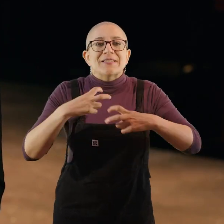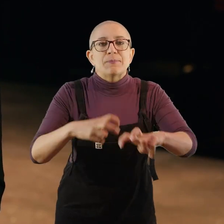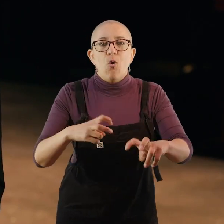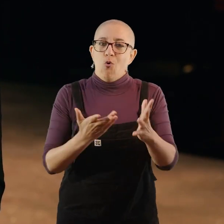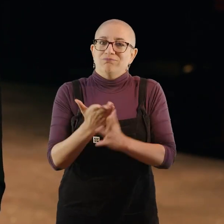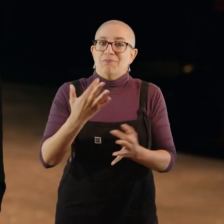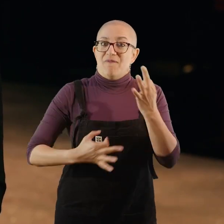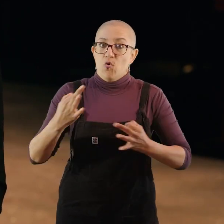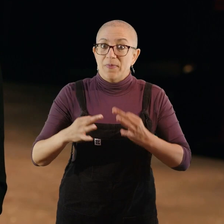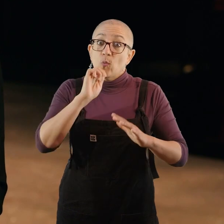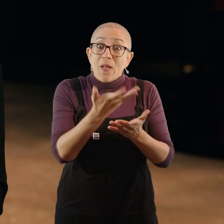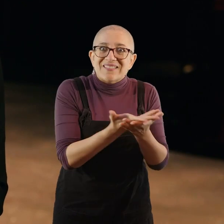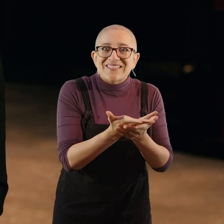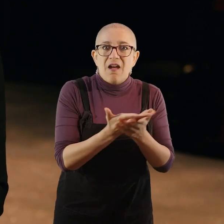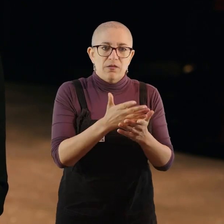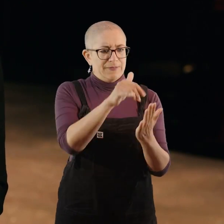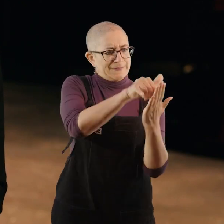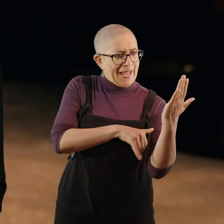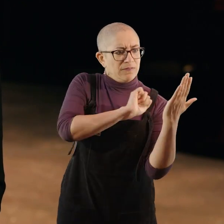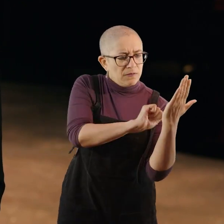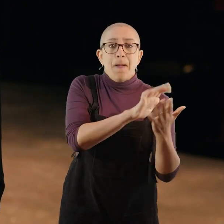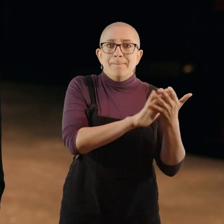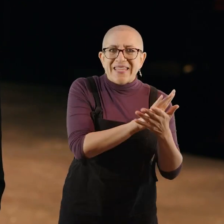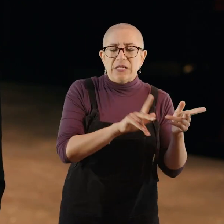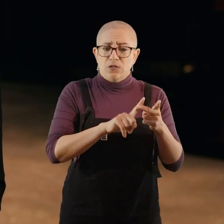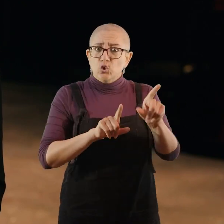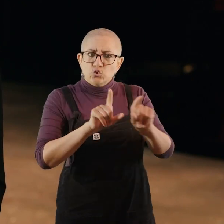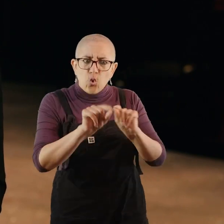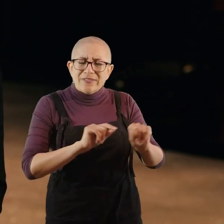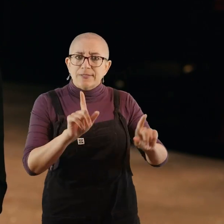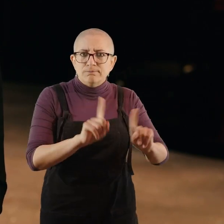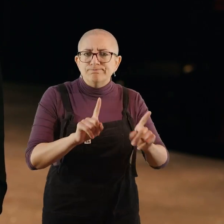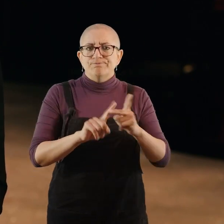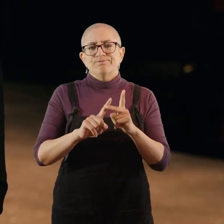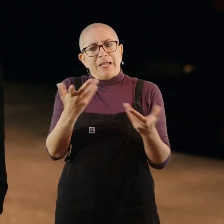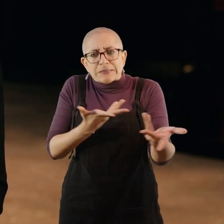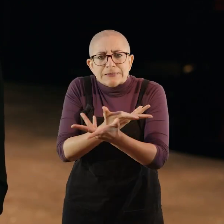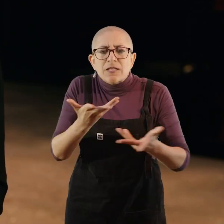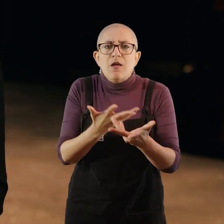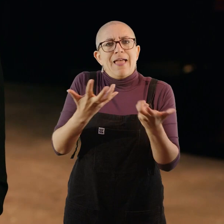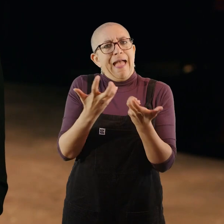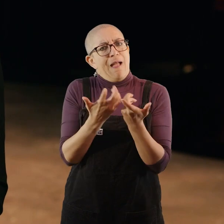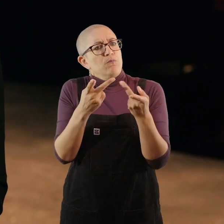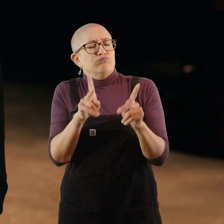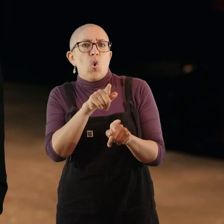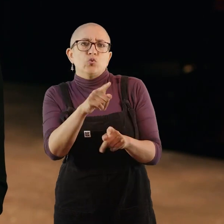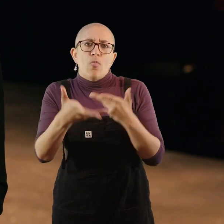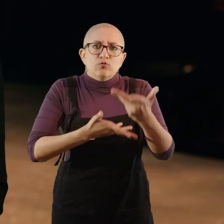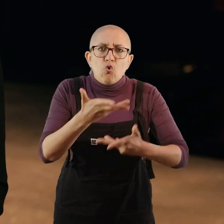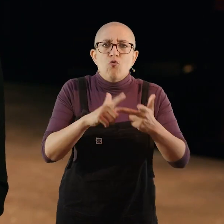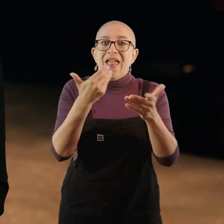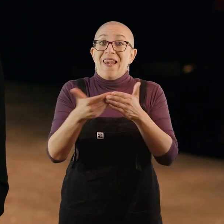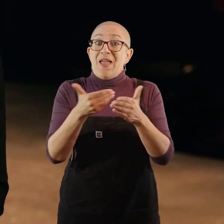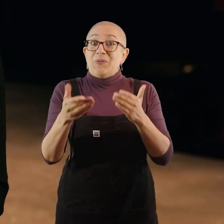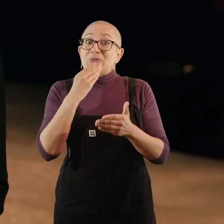the text and what choices can be made, discovering together how we might approach the story and the language from a modern